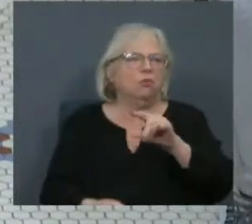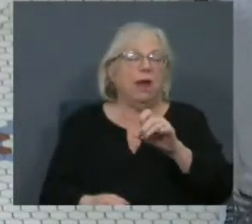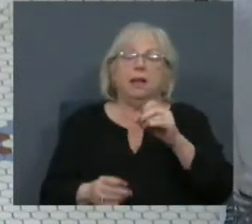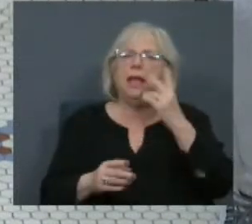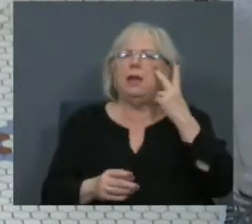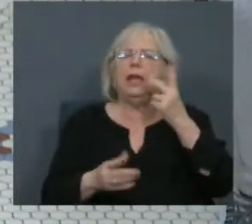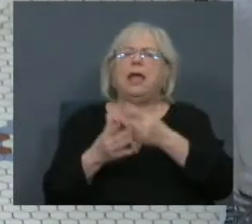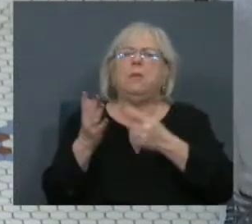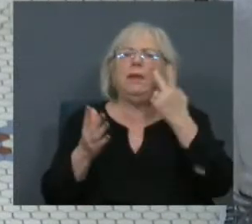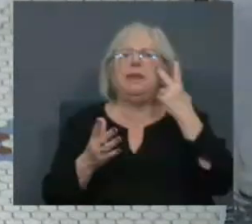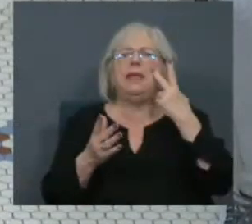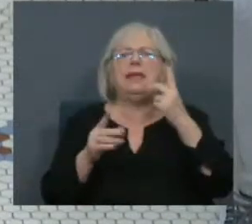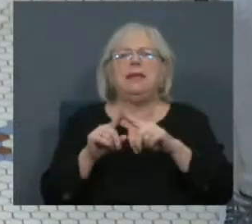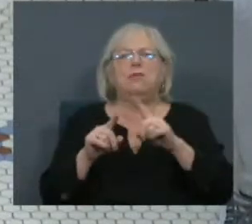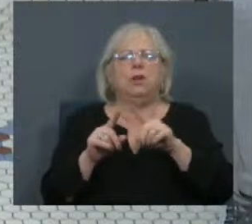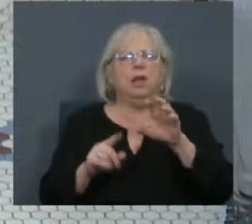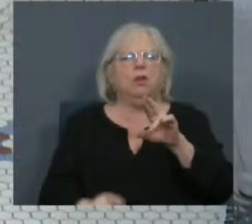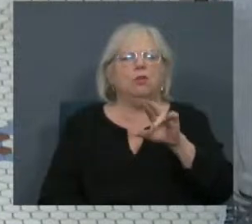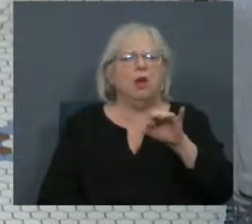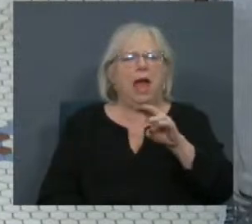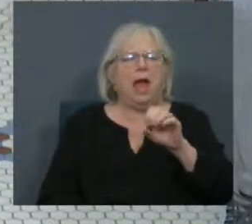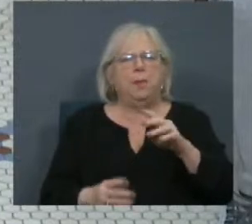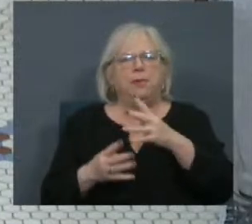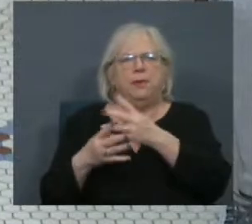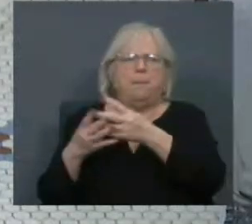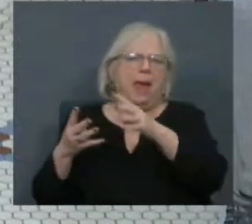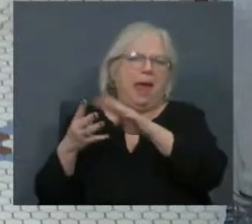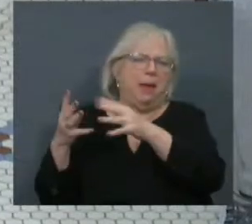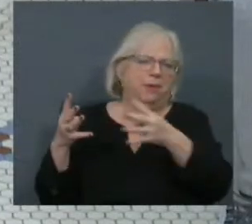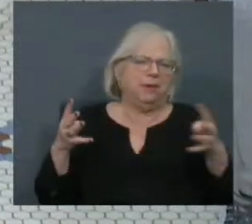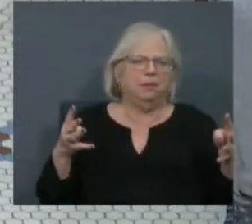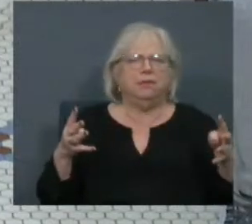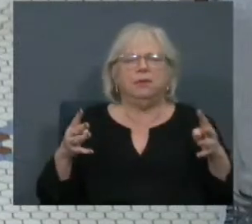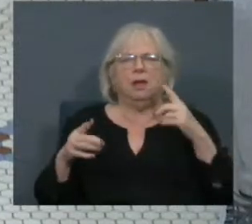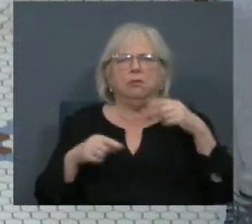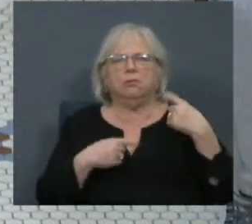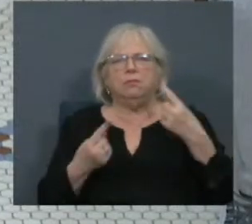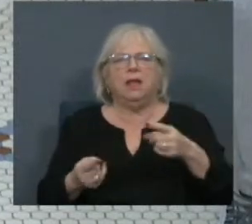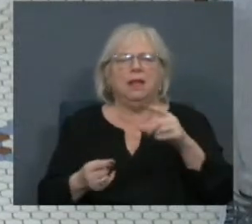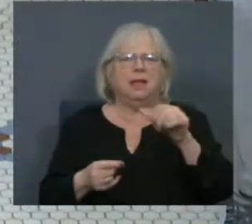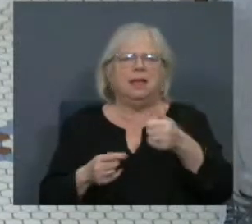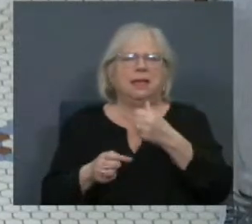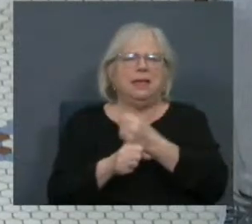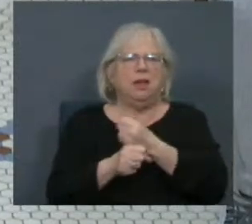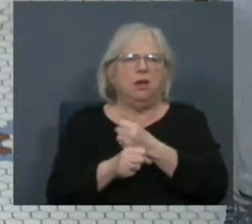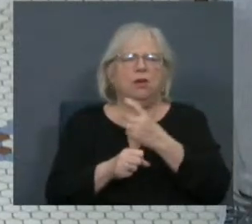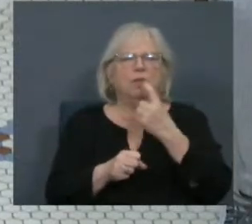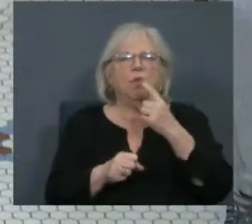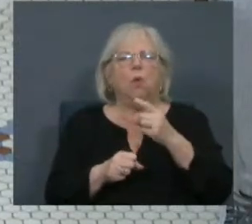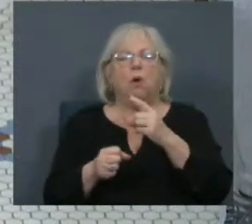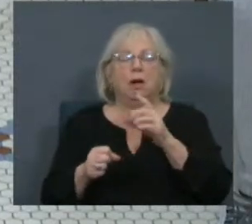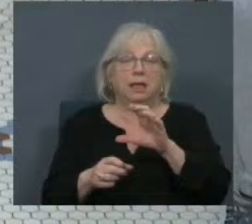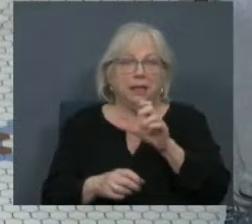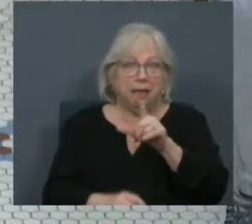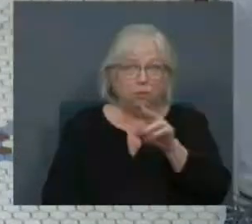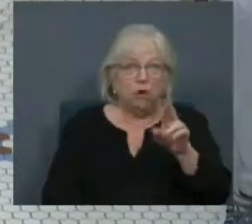mapped across at least the last decade for Little Rock, comparable cities, and the national average? We do have a lot